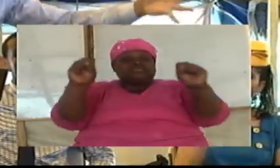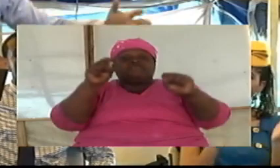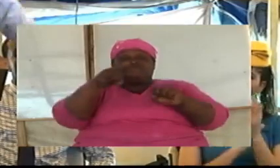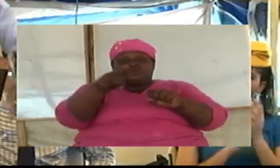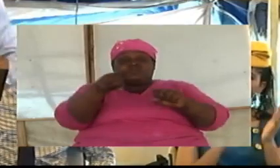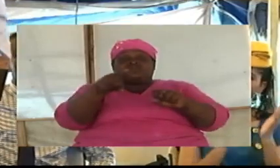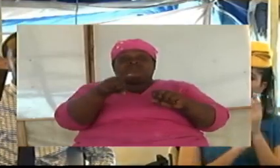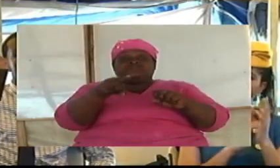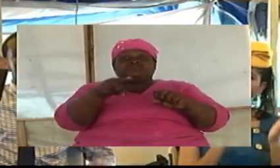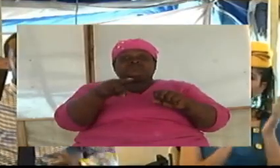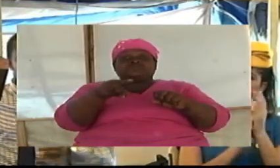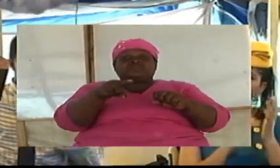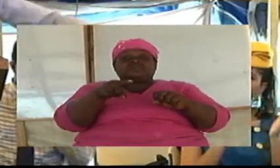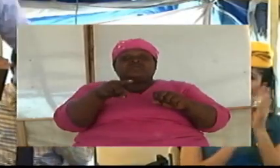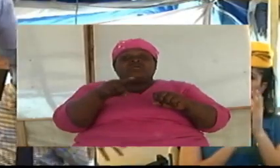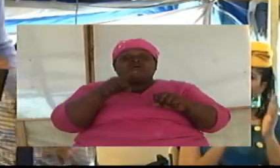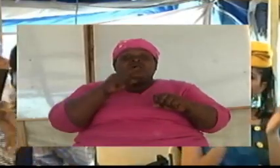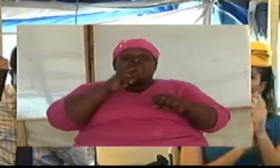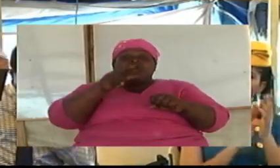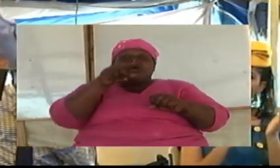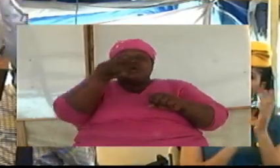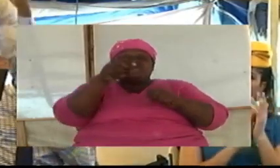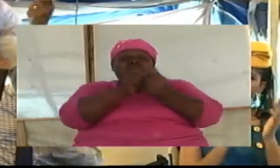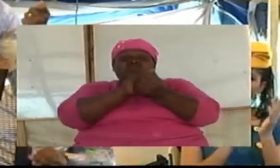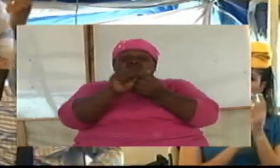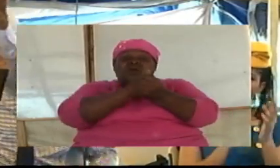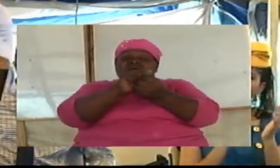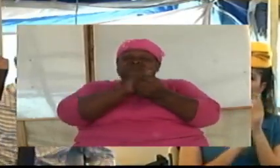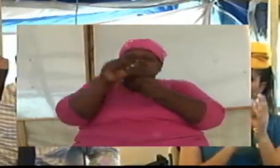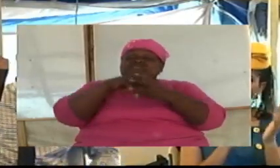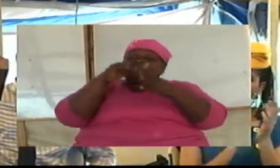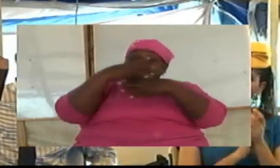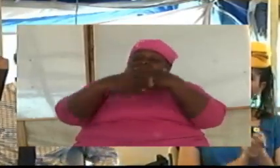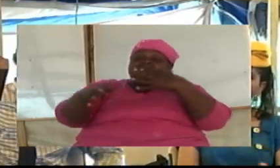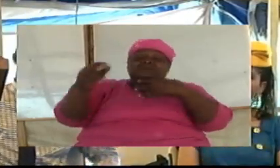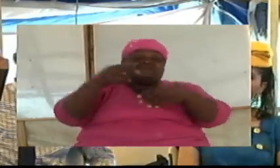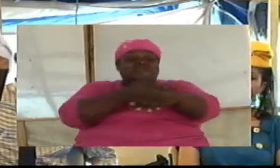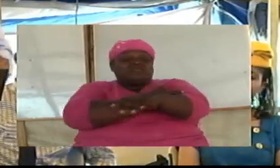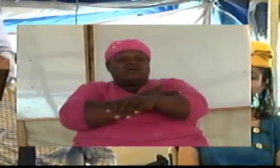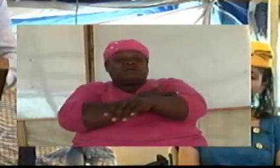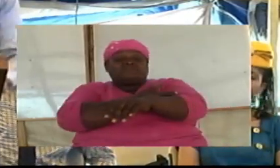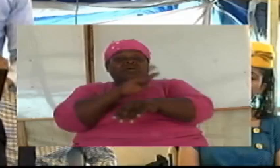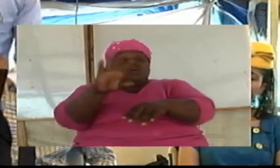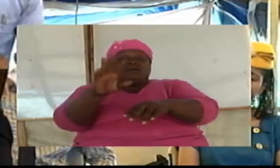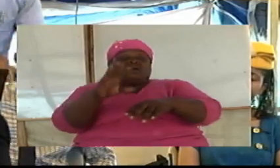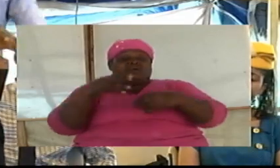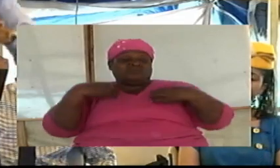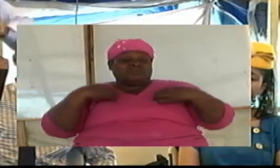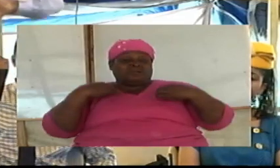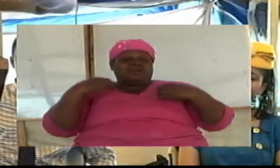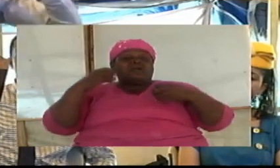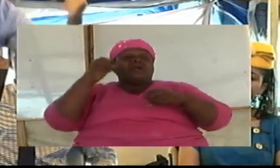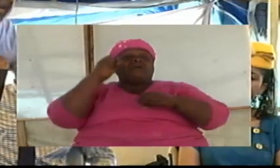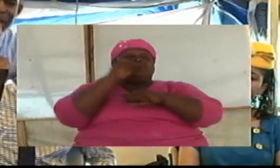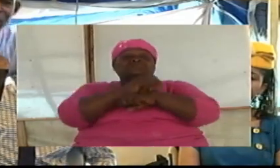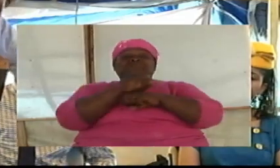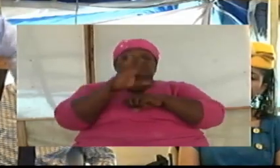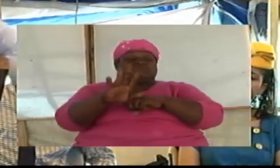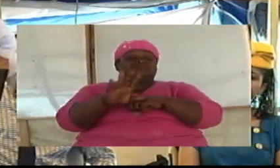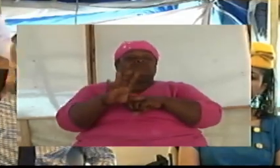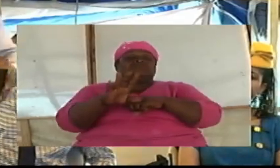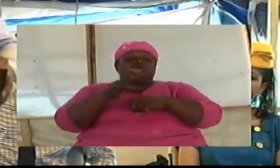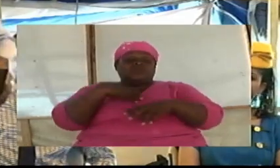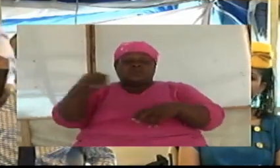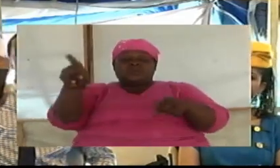washed in the blood of the Lamb? Are your garments spotless? Hallelujah. Are they white as